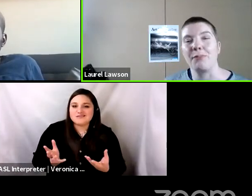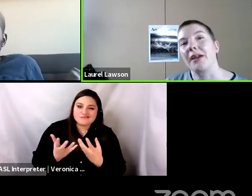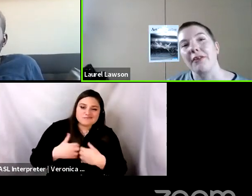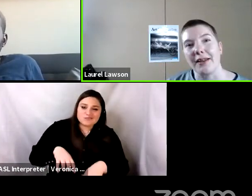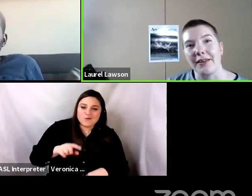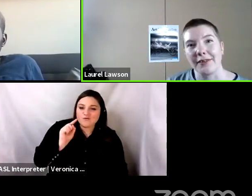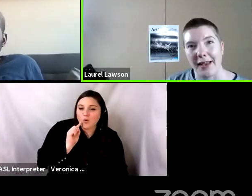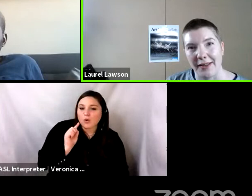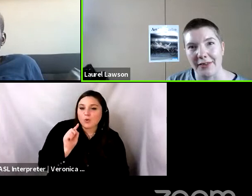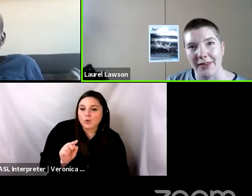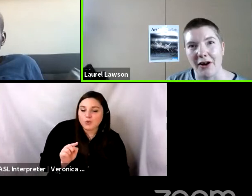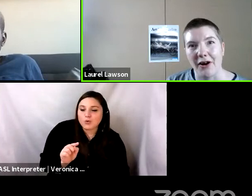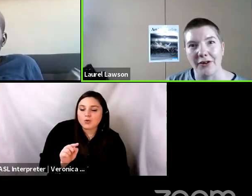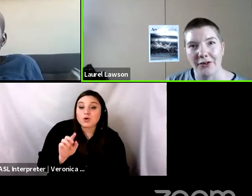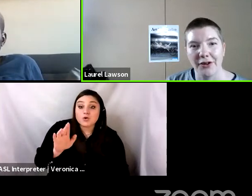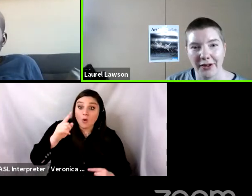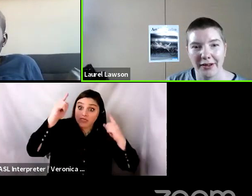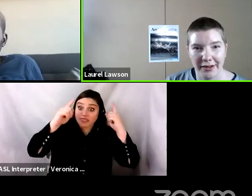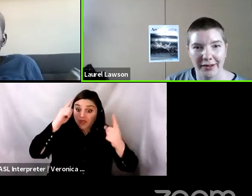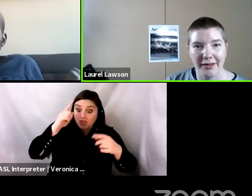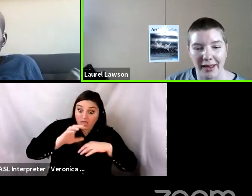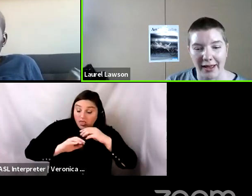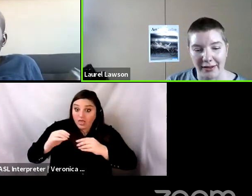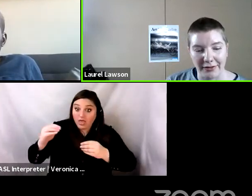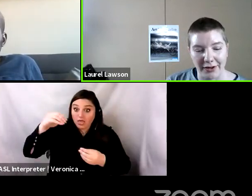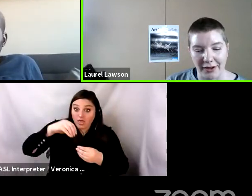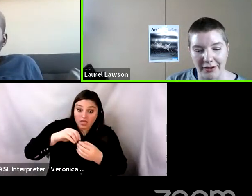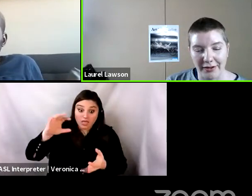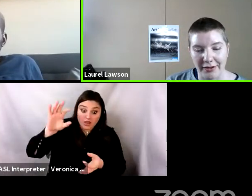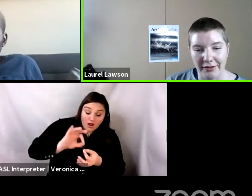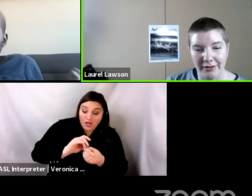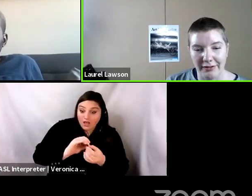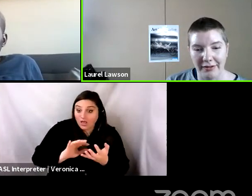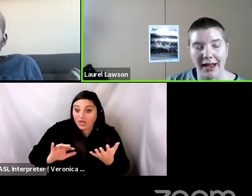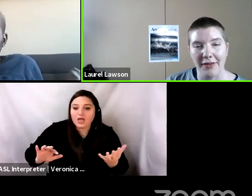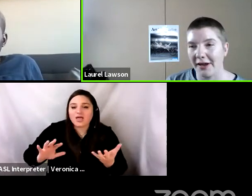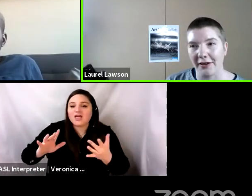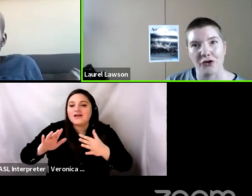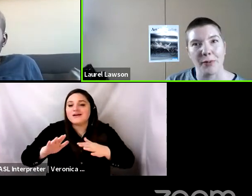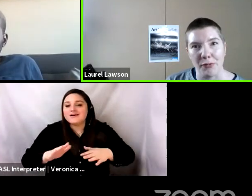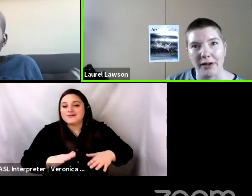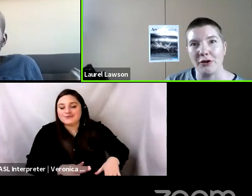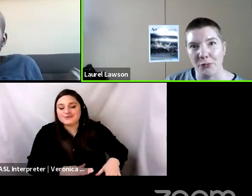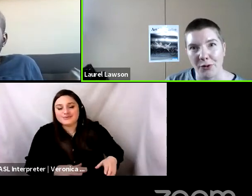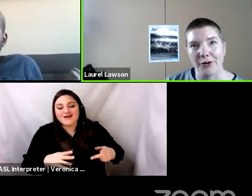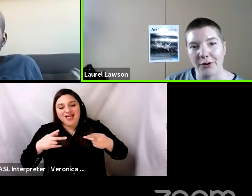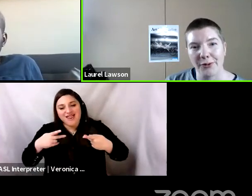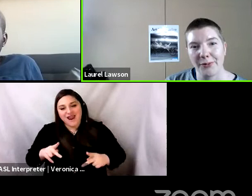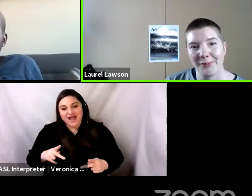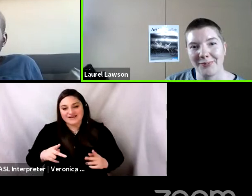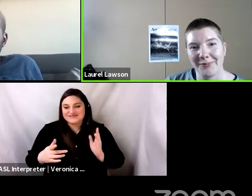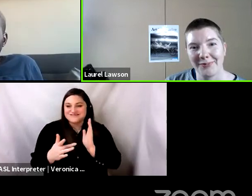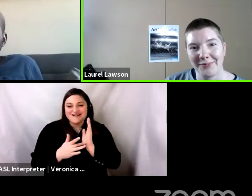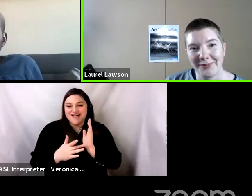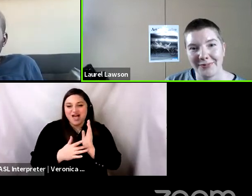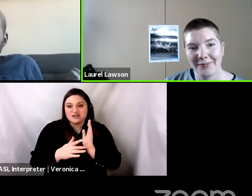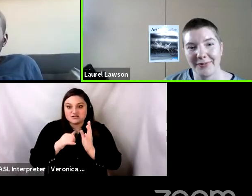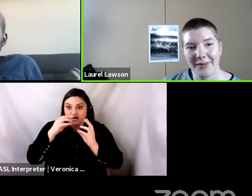and the experience and the art, and the tech just be ready to work.